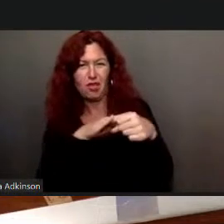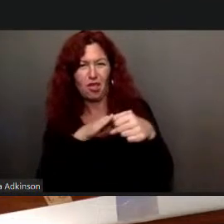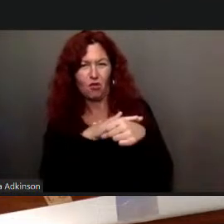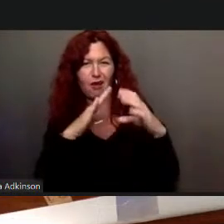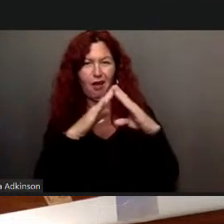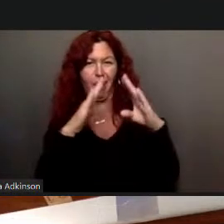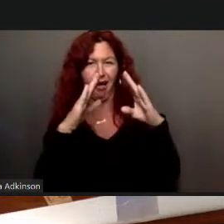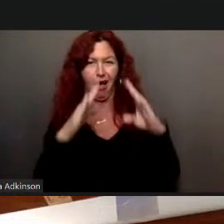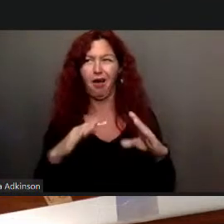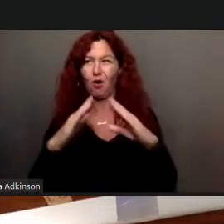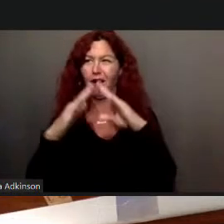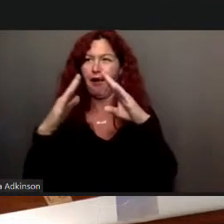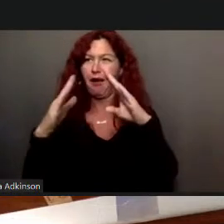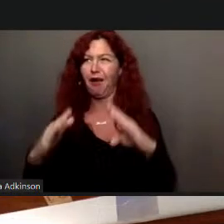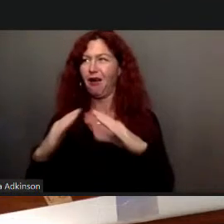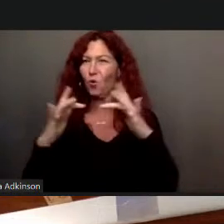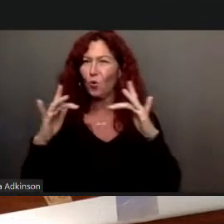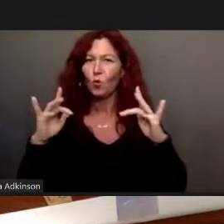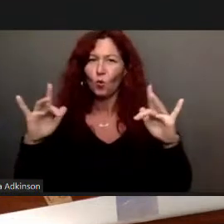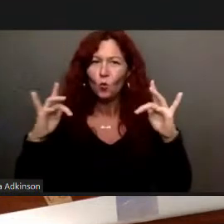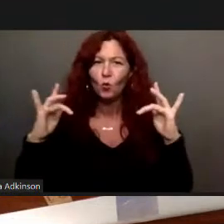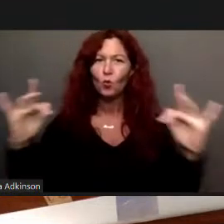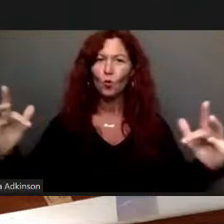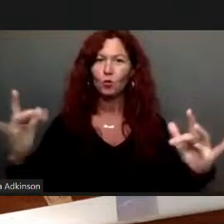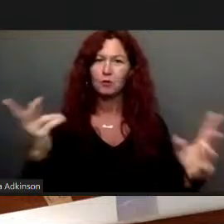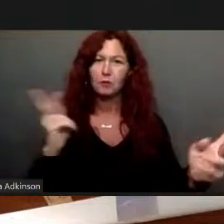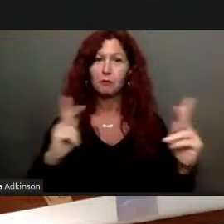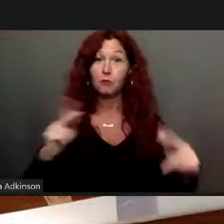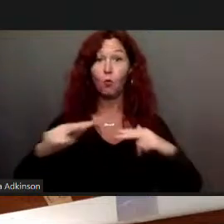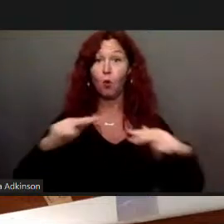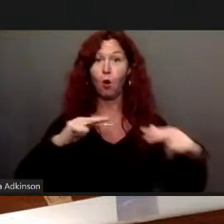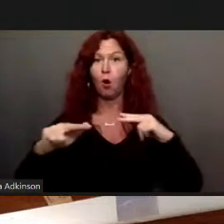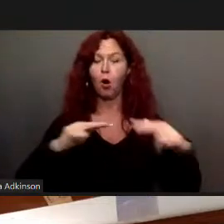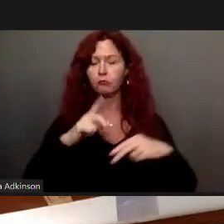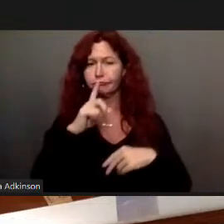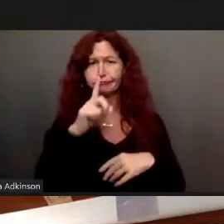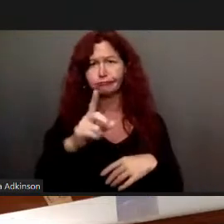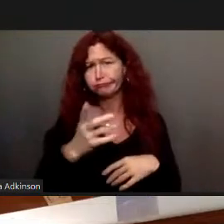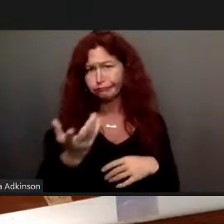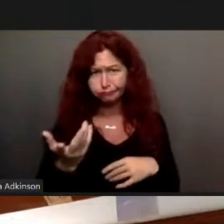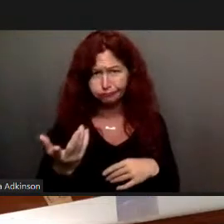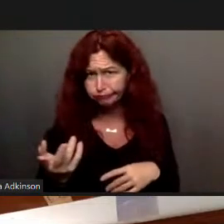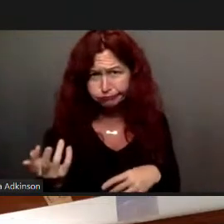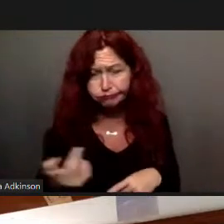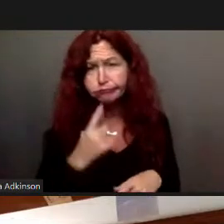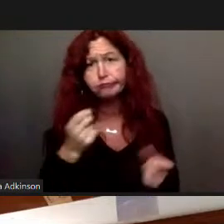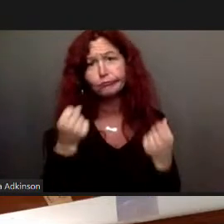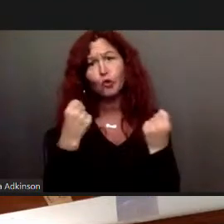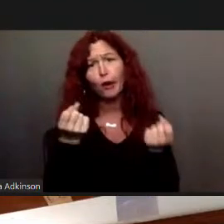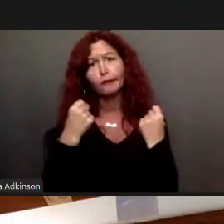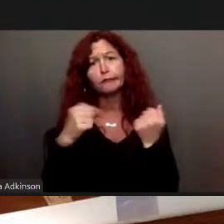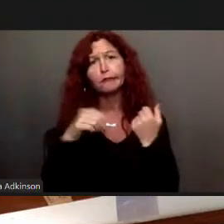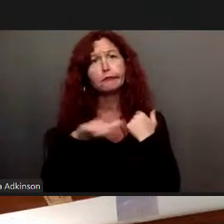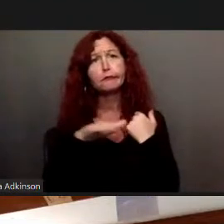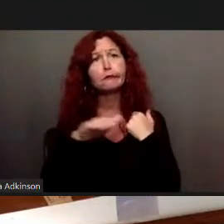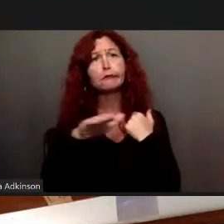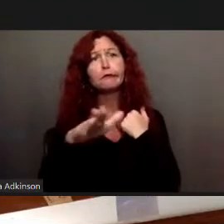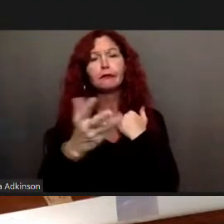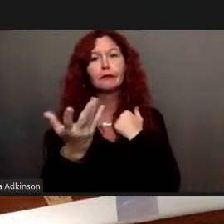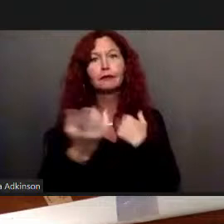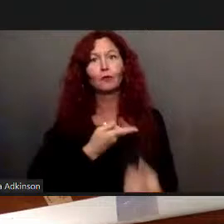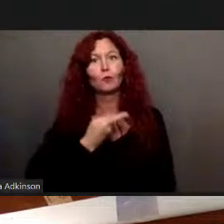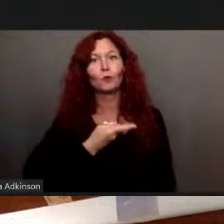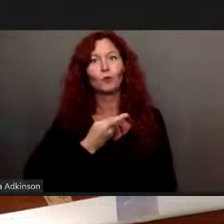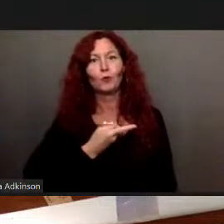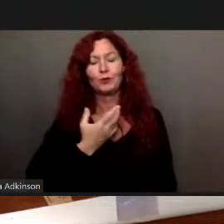spaces. And so we have a lot more single family homes than they do in the city of Miami and Miami Beach. And so it may make sense. And so I would think that